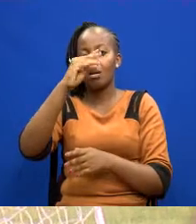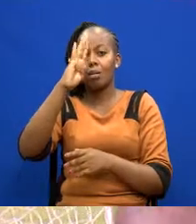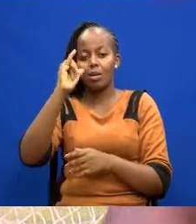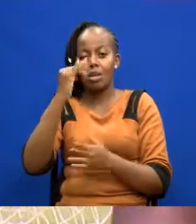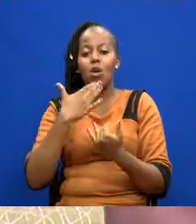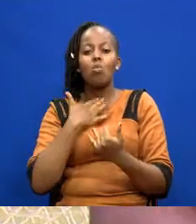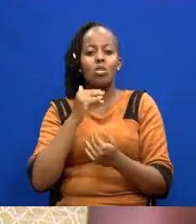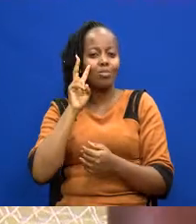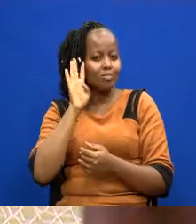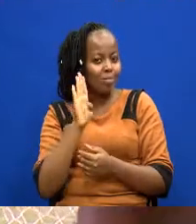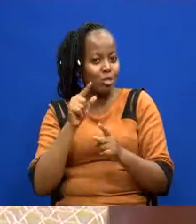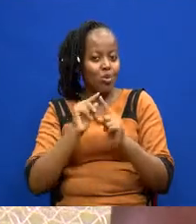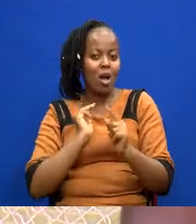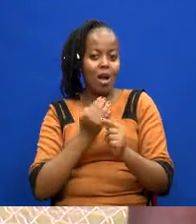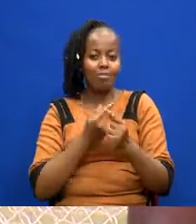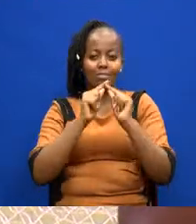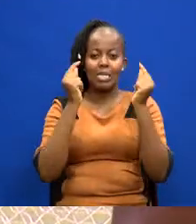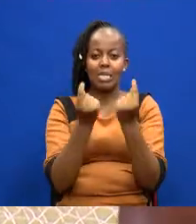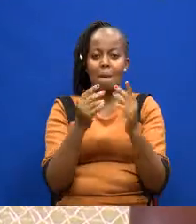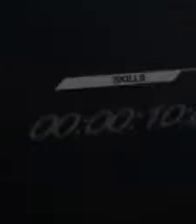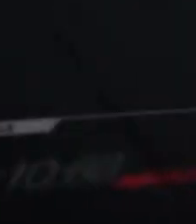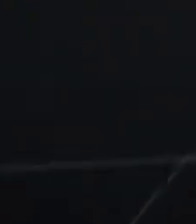from our team members what they have learned.